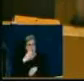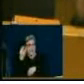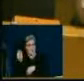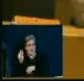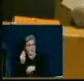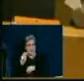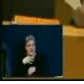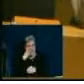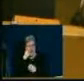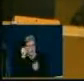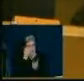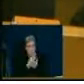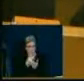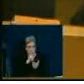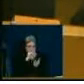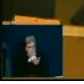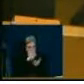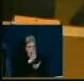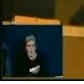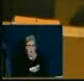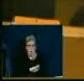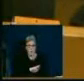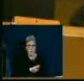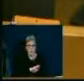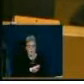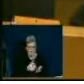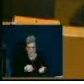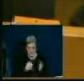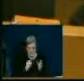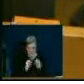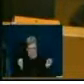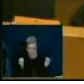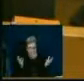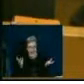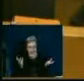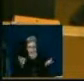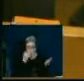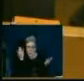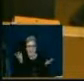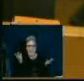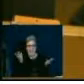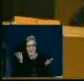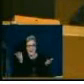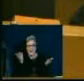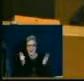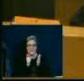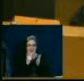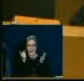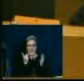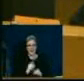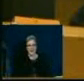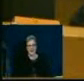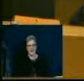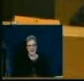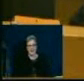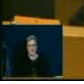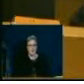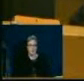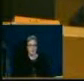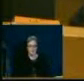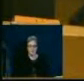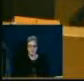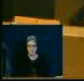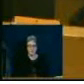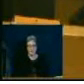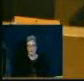to approve this document that's basically nothing? It says it's not legal. I don't know what the basis of it is, and we